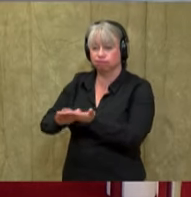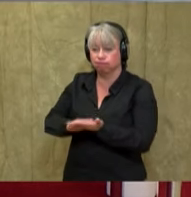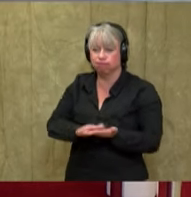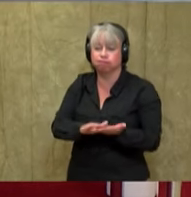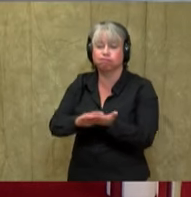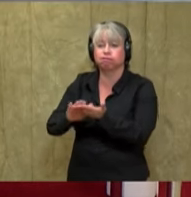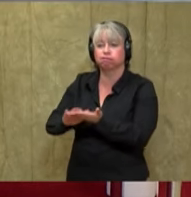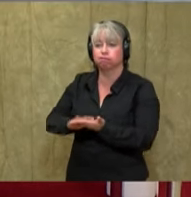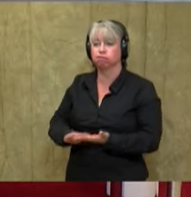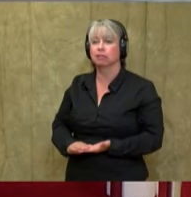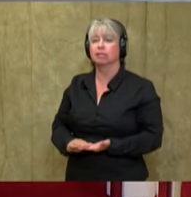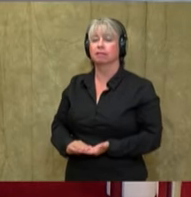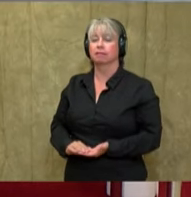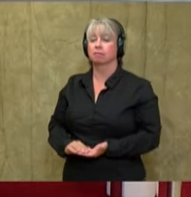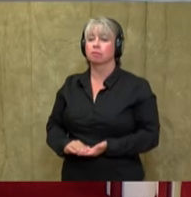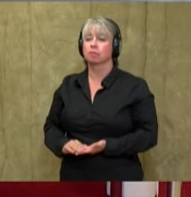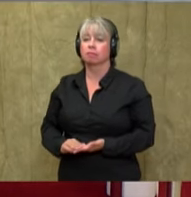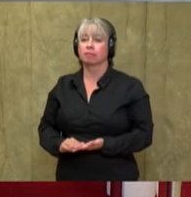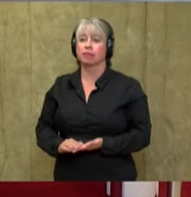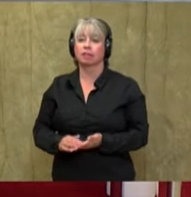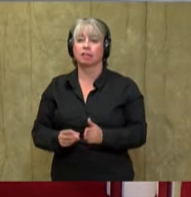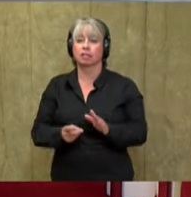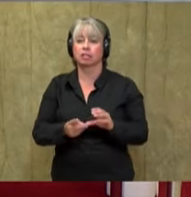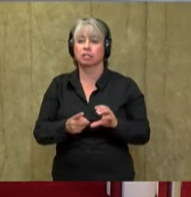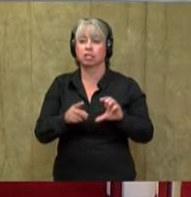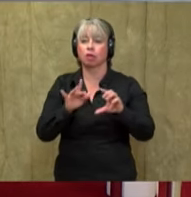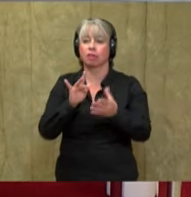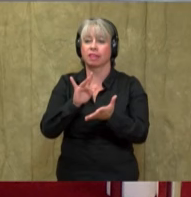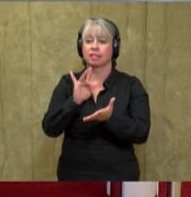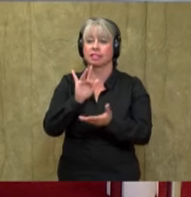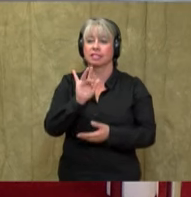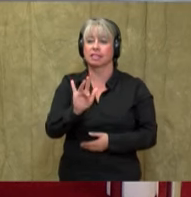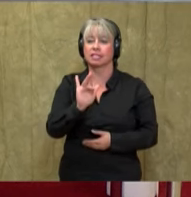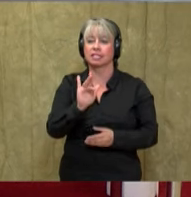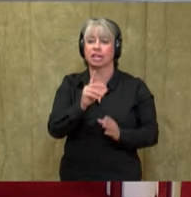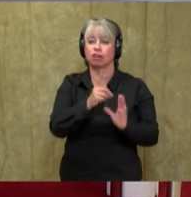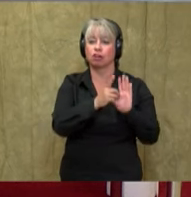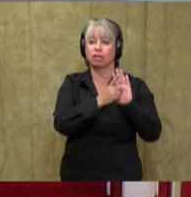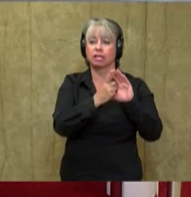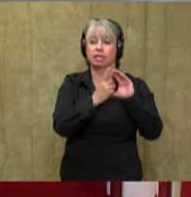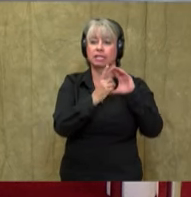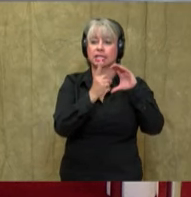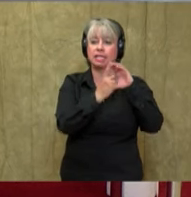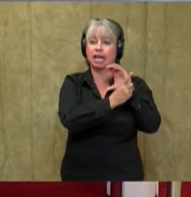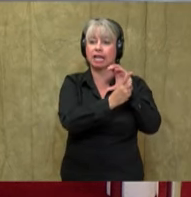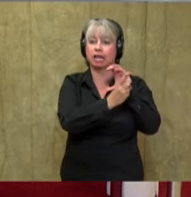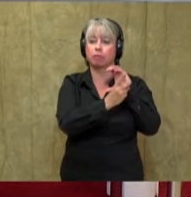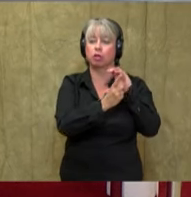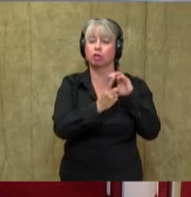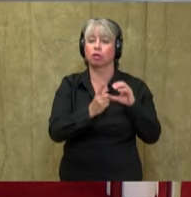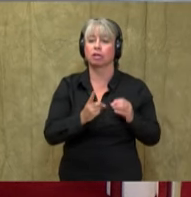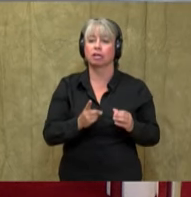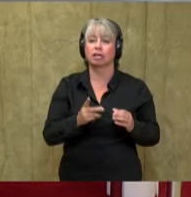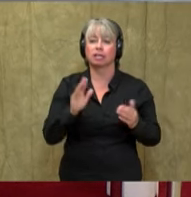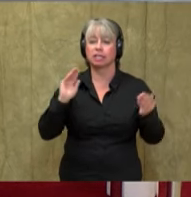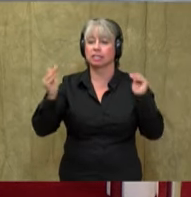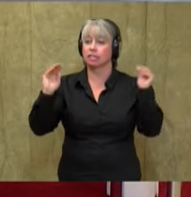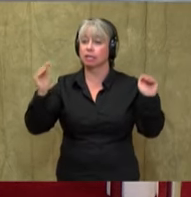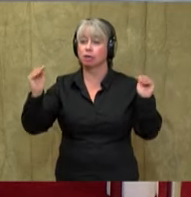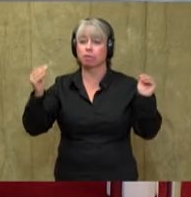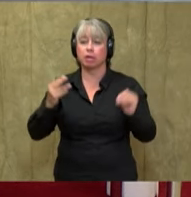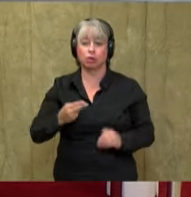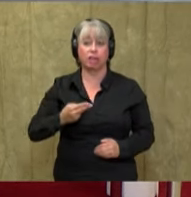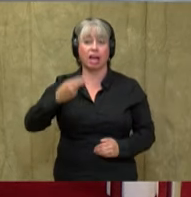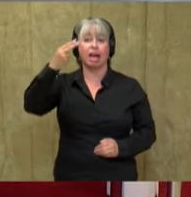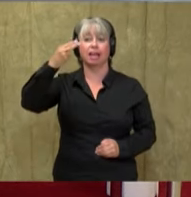want to check, so the diameters were the same. I'm getting a little bit ahead. The diameters were the same, so we're good there. Let's check the height. To check the height,